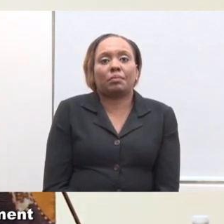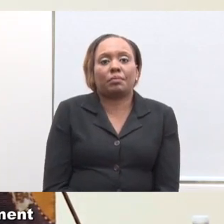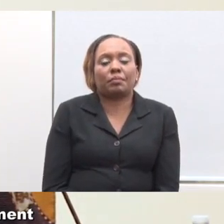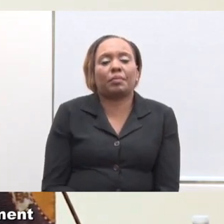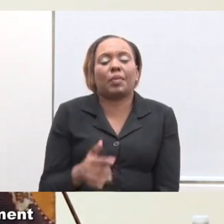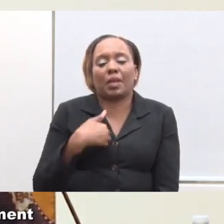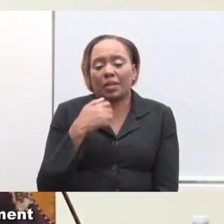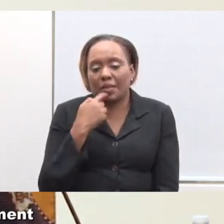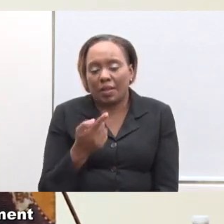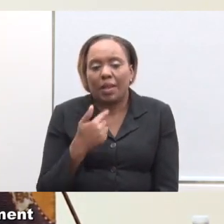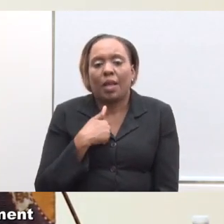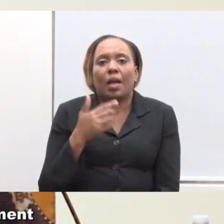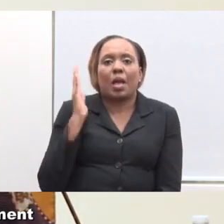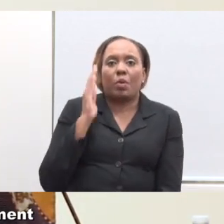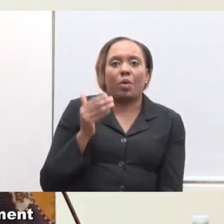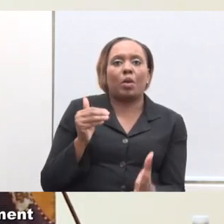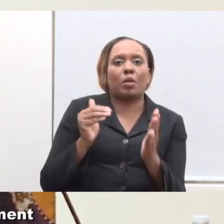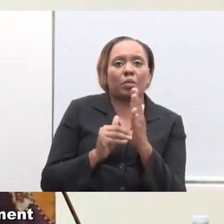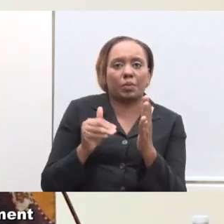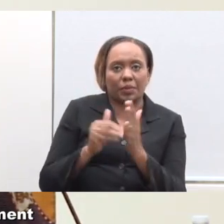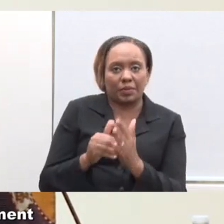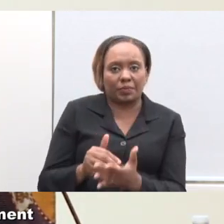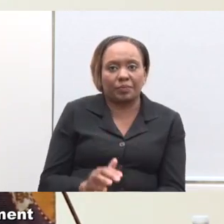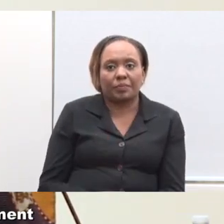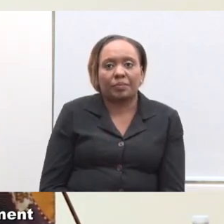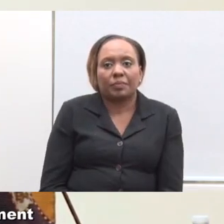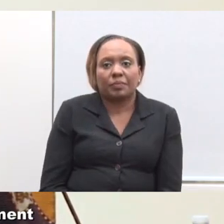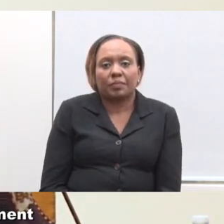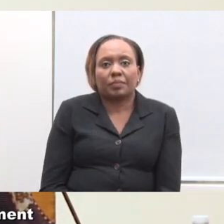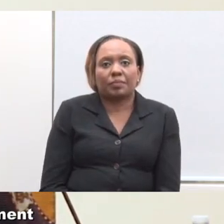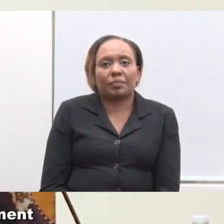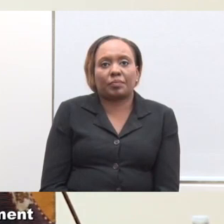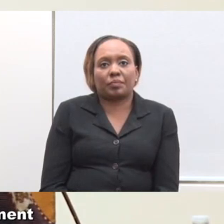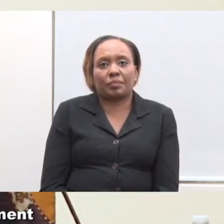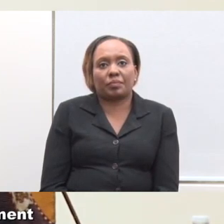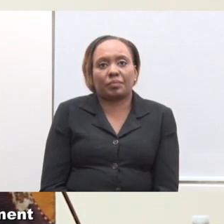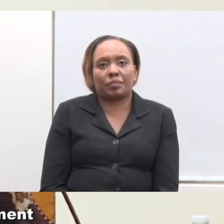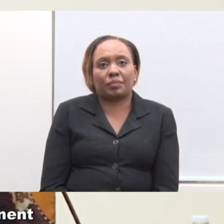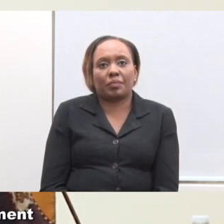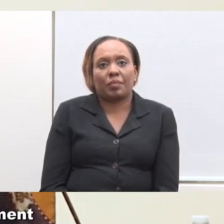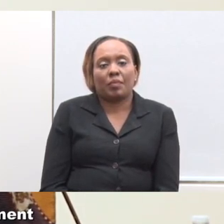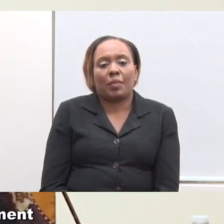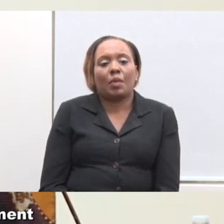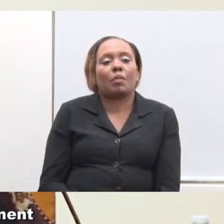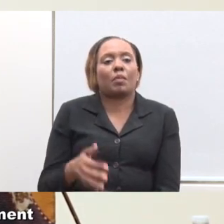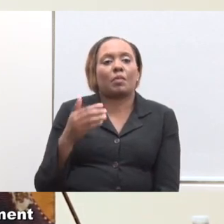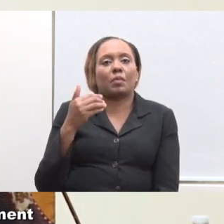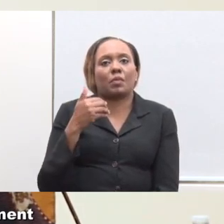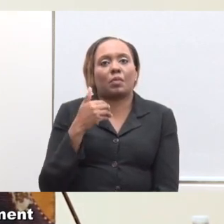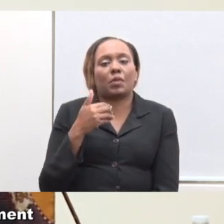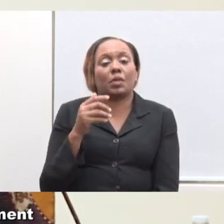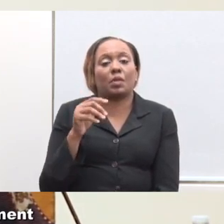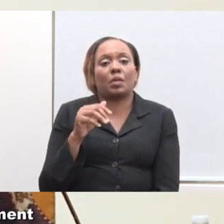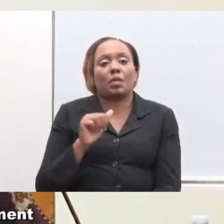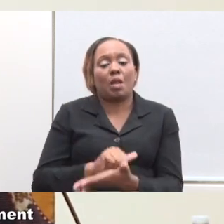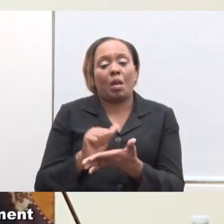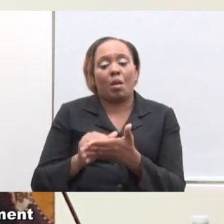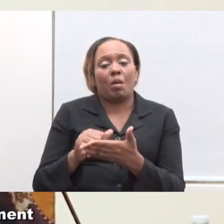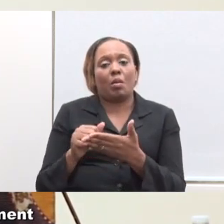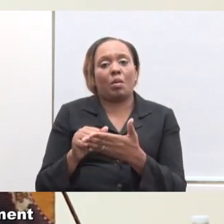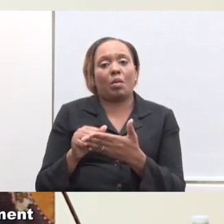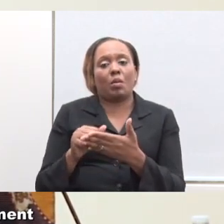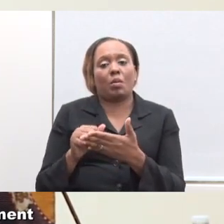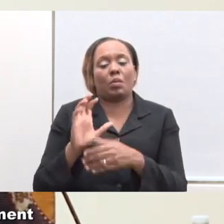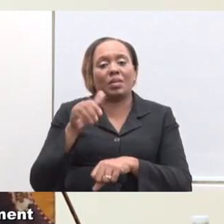repeat now, and mercifully we have the first injection to get it off the ground, and the account was opened today, I believe, at